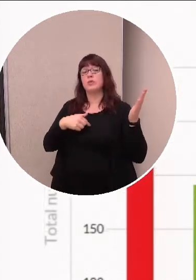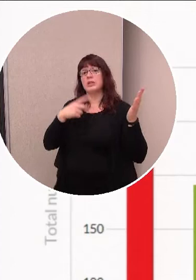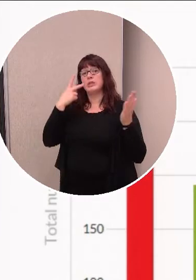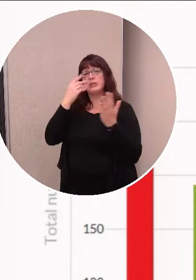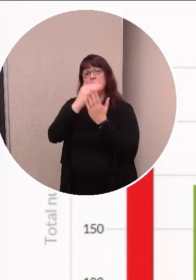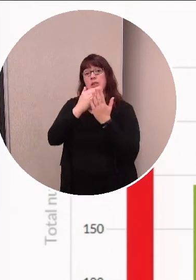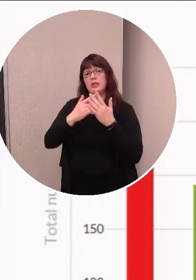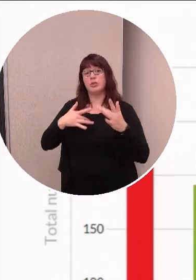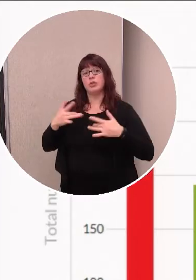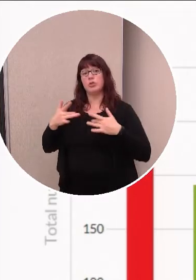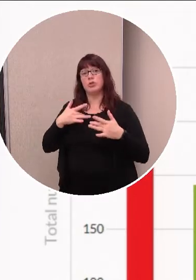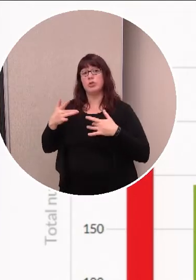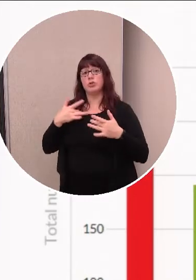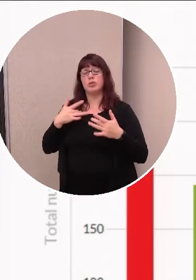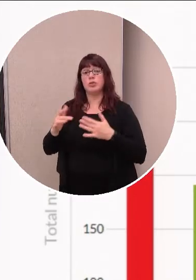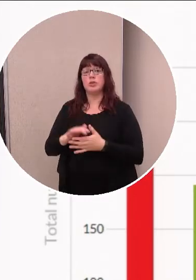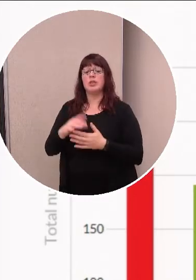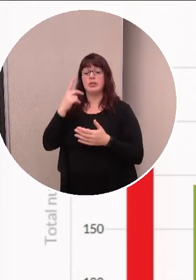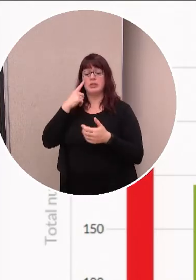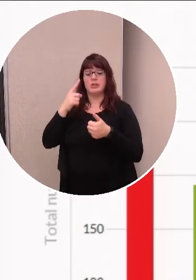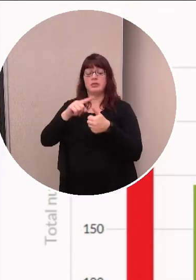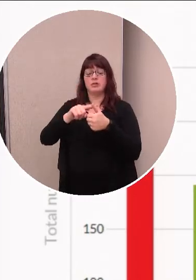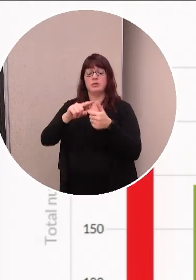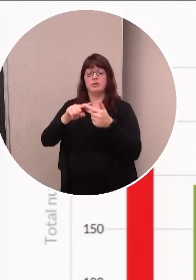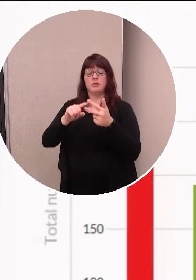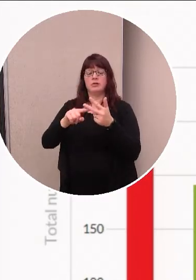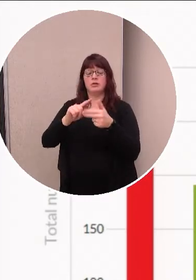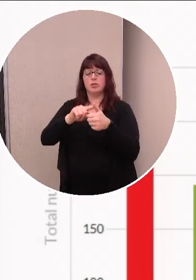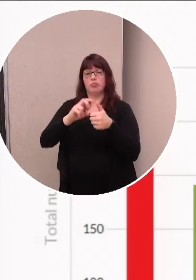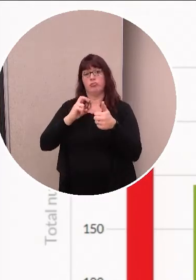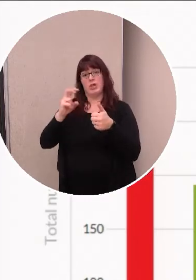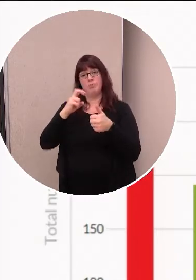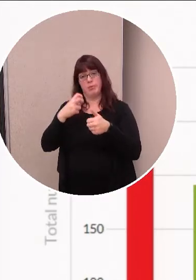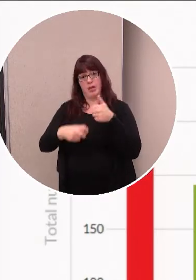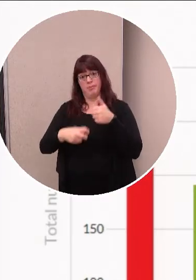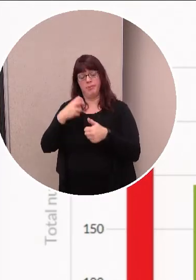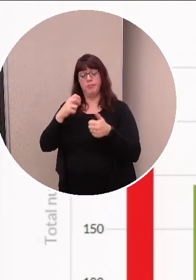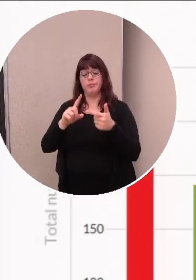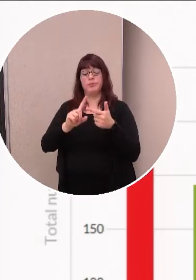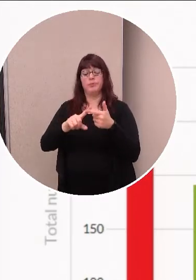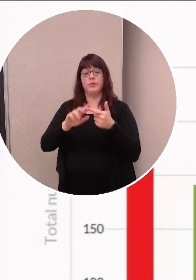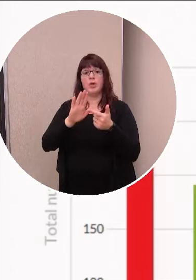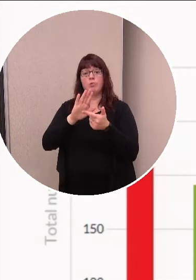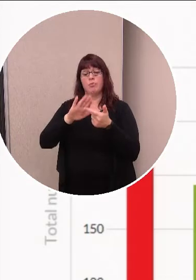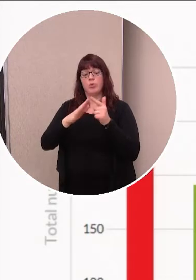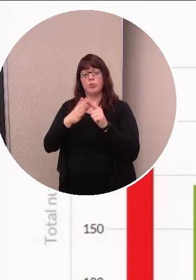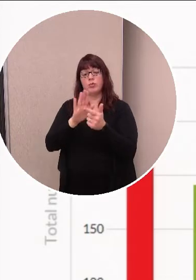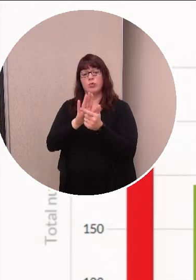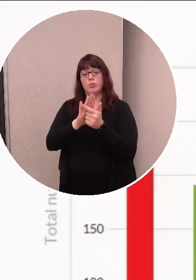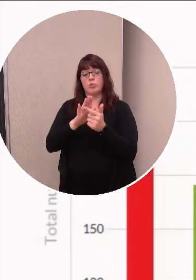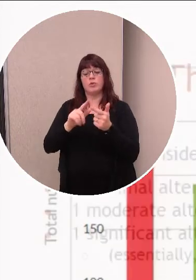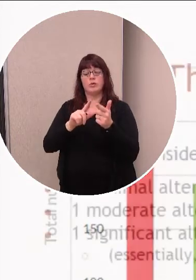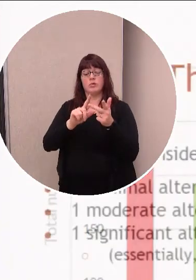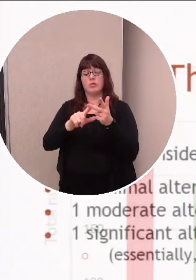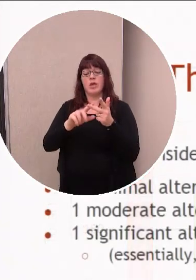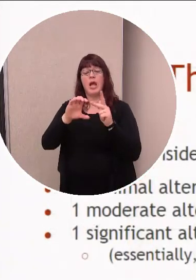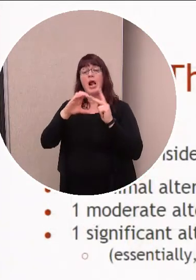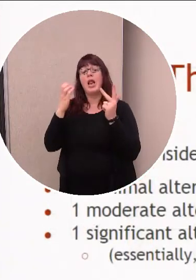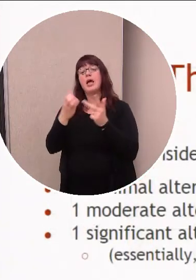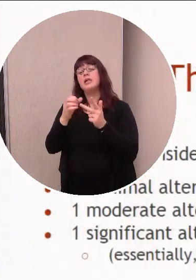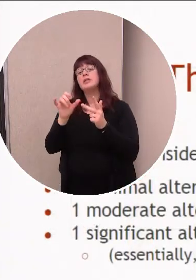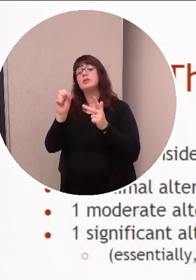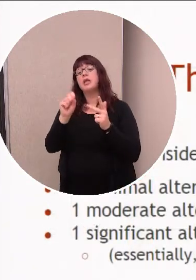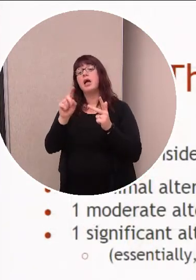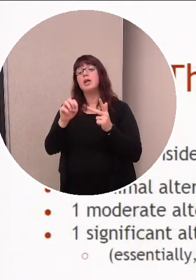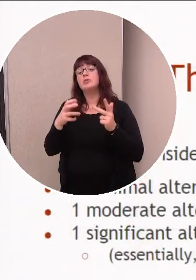of concerns showing in the top 3 there, transportation, community schools, and class sizes we see